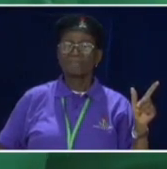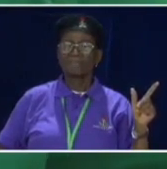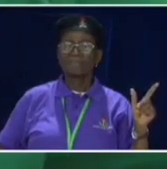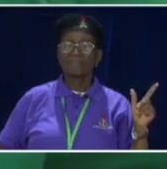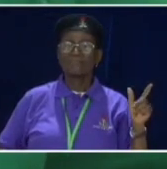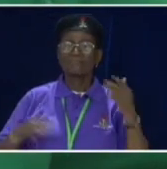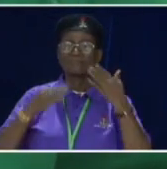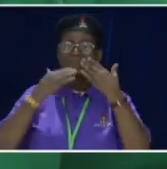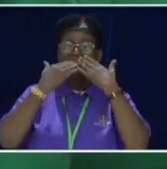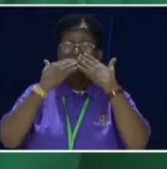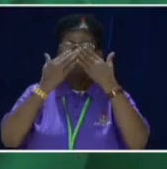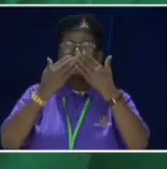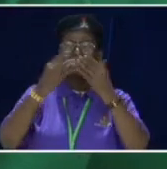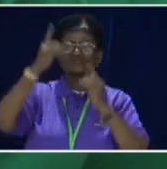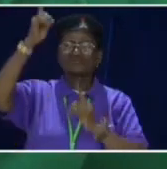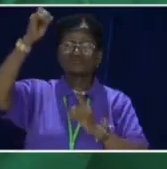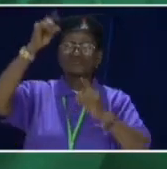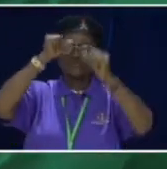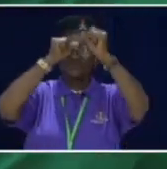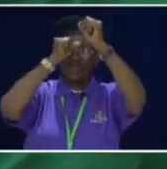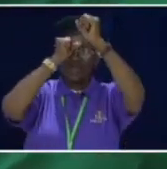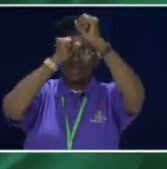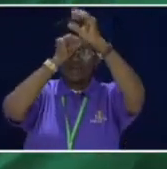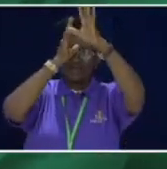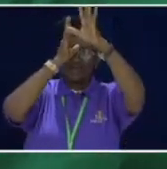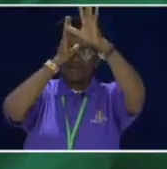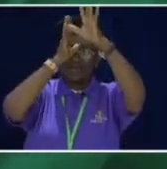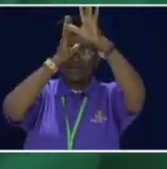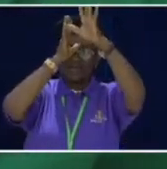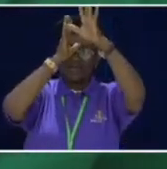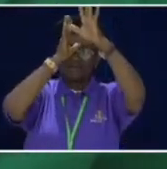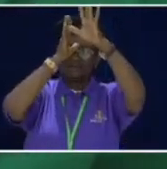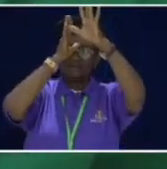Thank you, Father. Baba, eshoun.